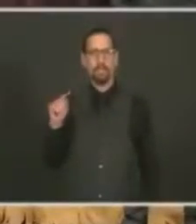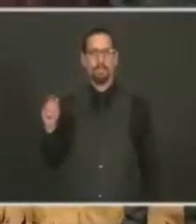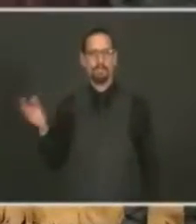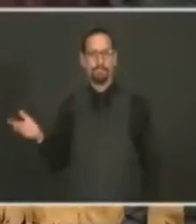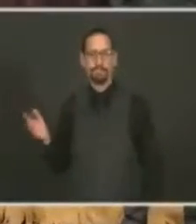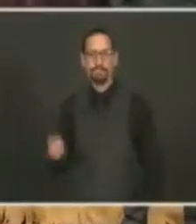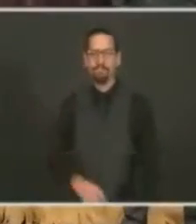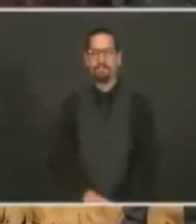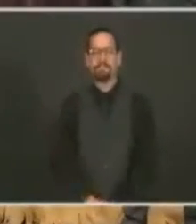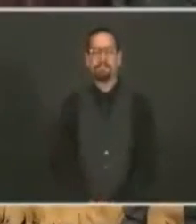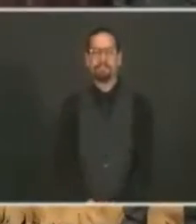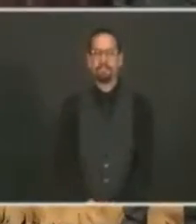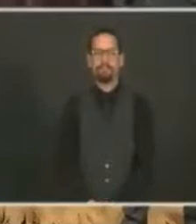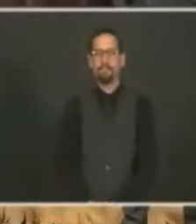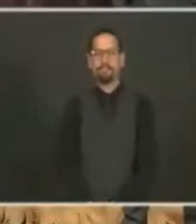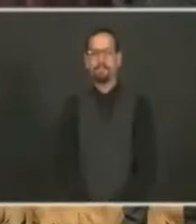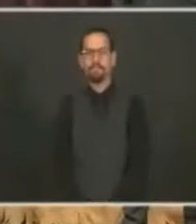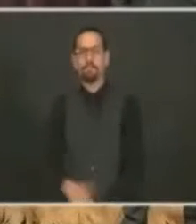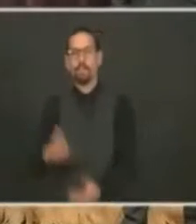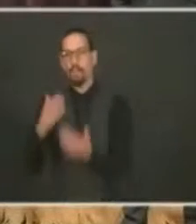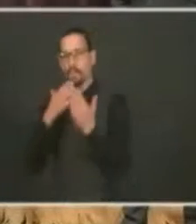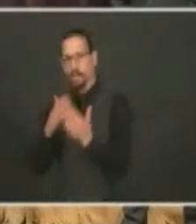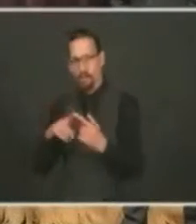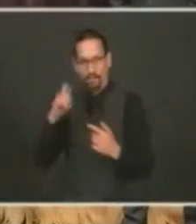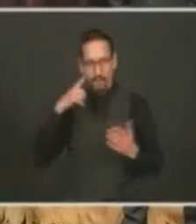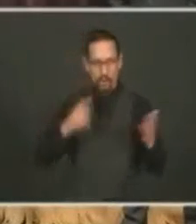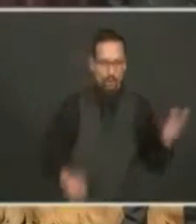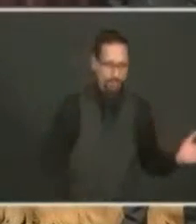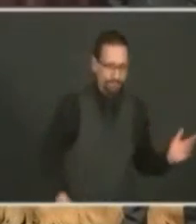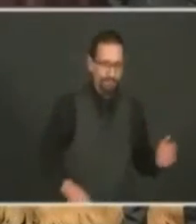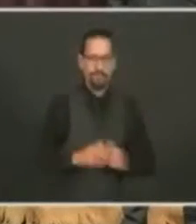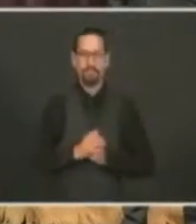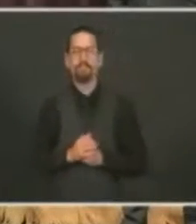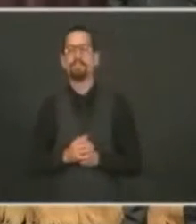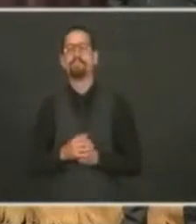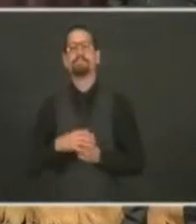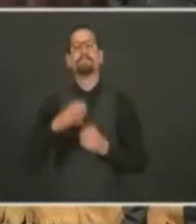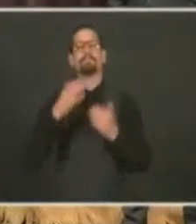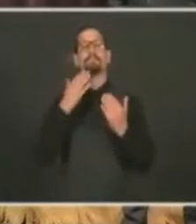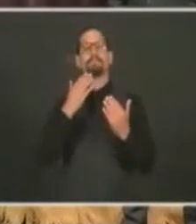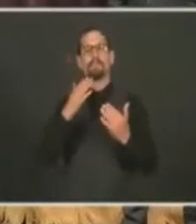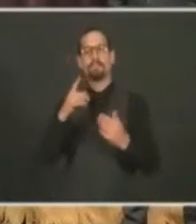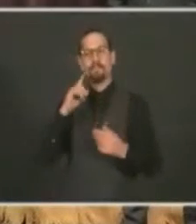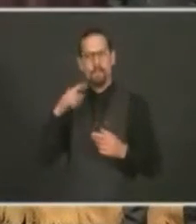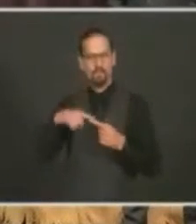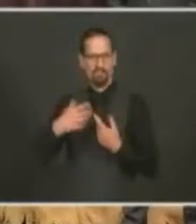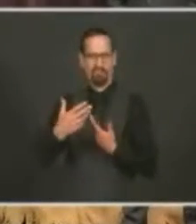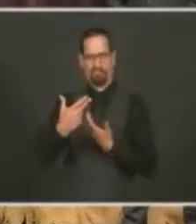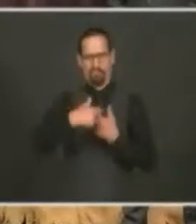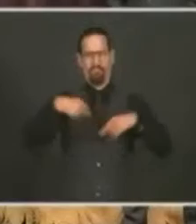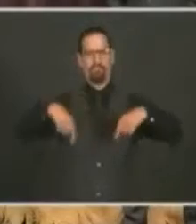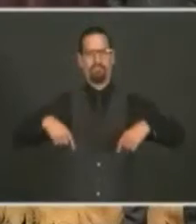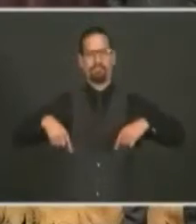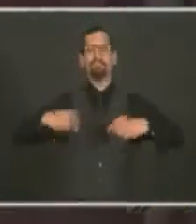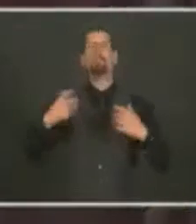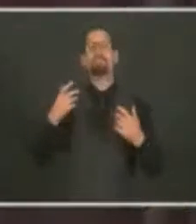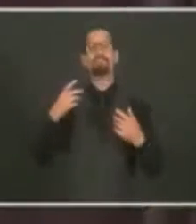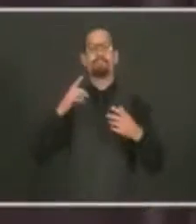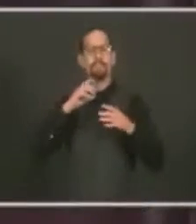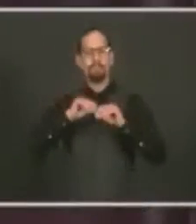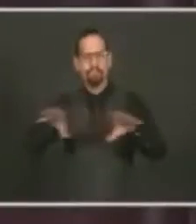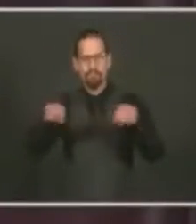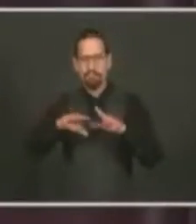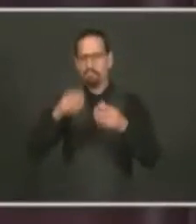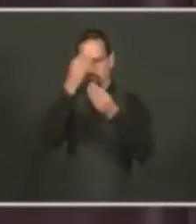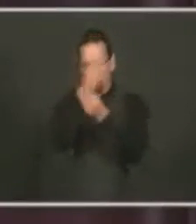Thank you, Governor. Good afternoon, everyone. Thank you all for joining us today. To get started